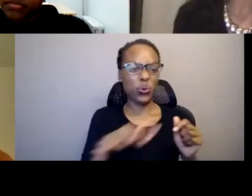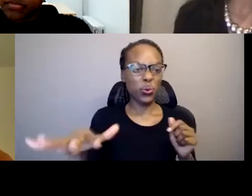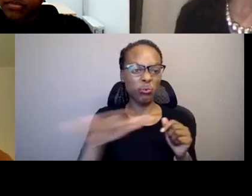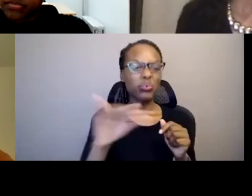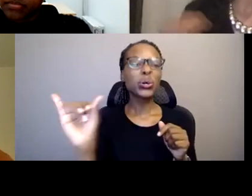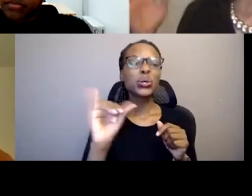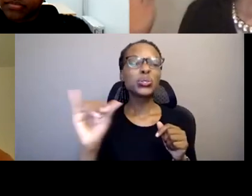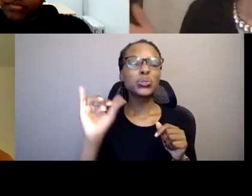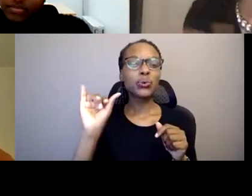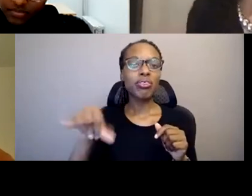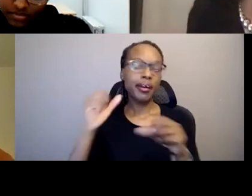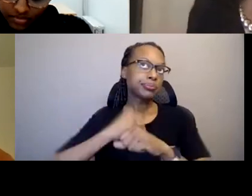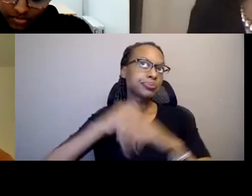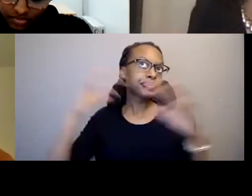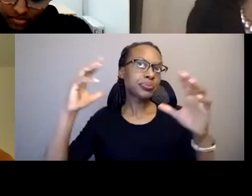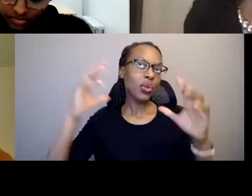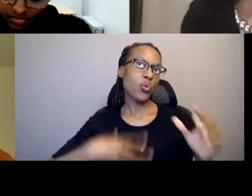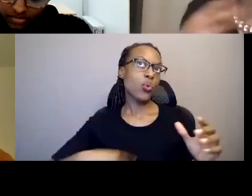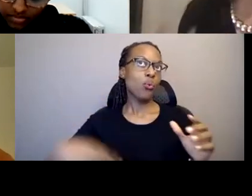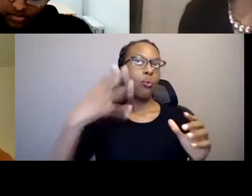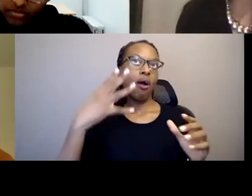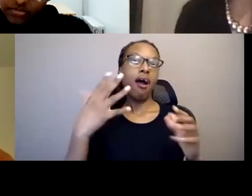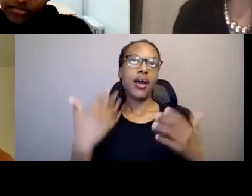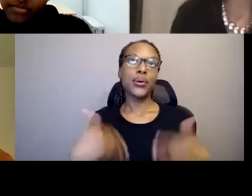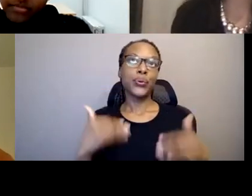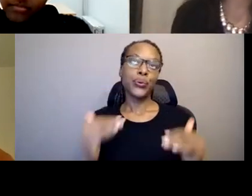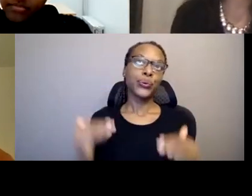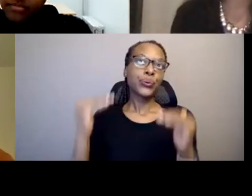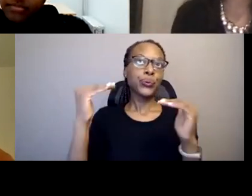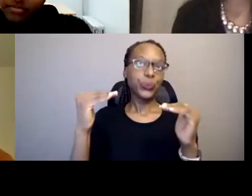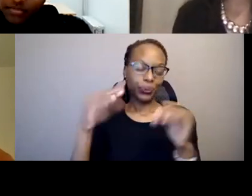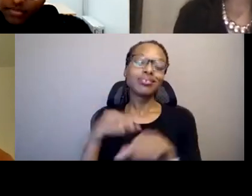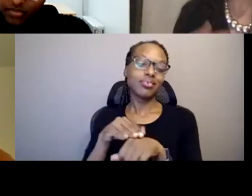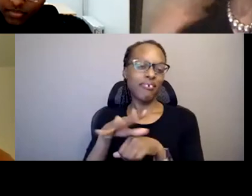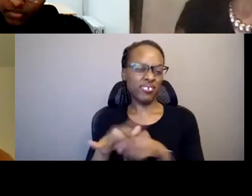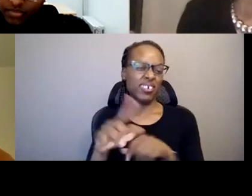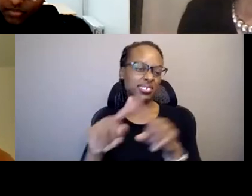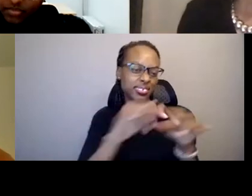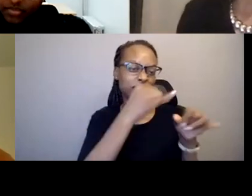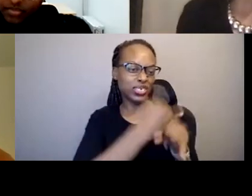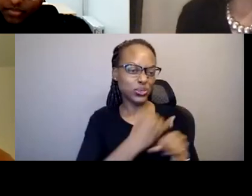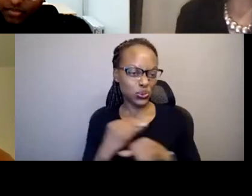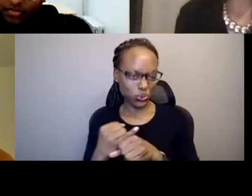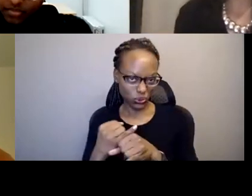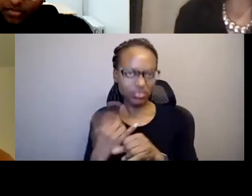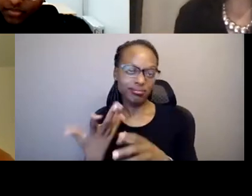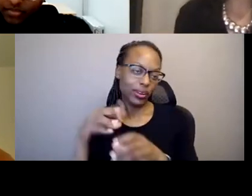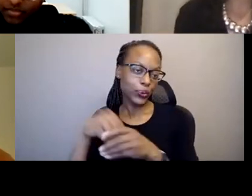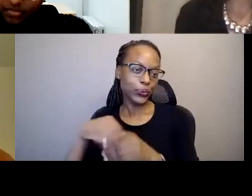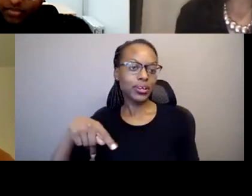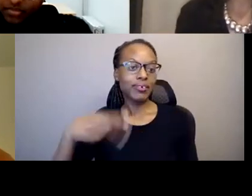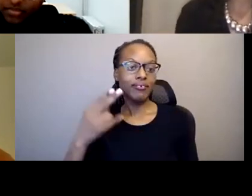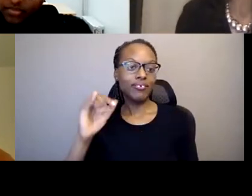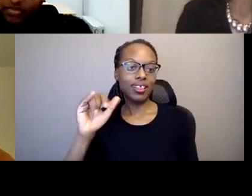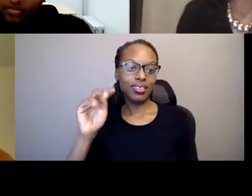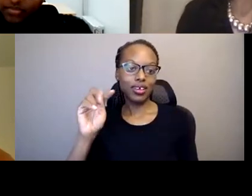whiteness that has, actually infused all of our institutions, including philanthropy, which is predominantly a white, institution,